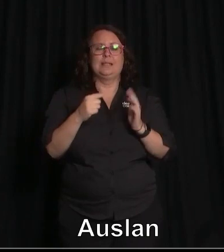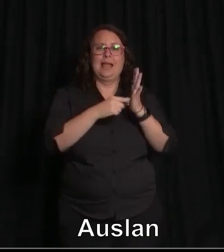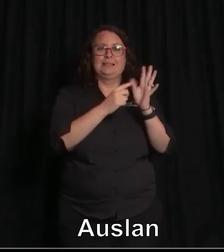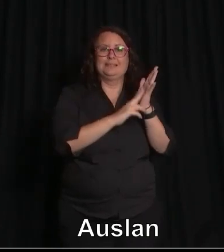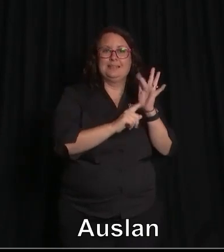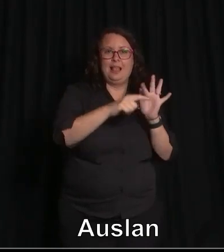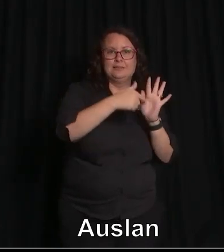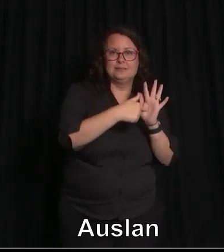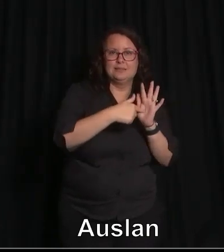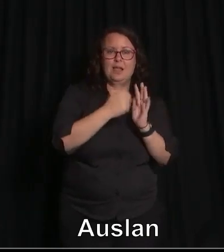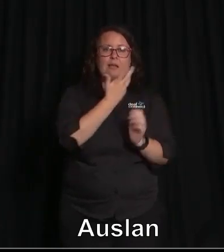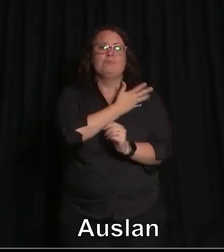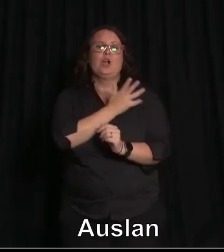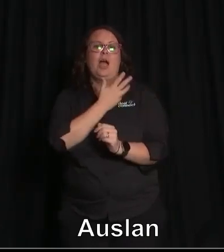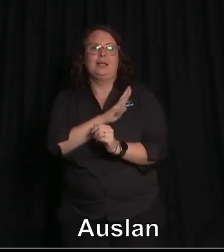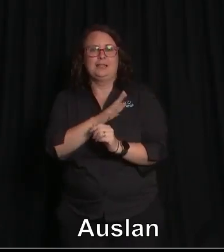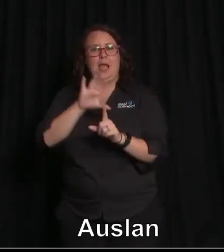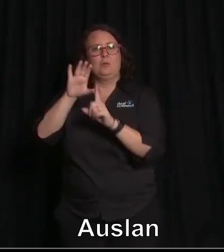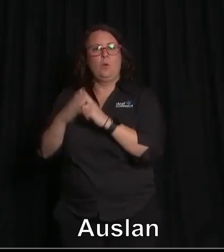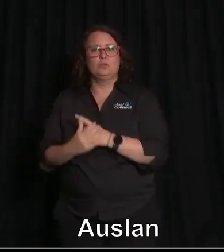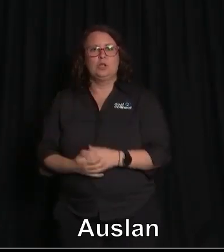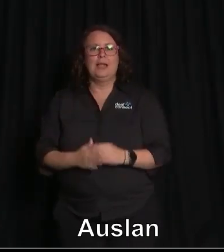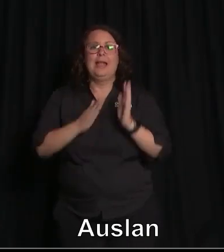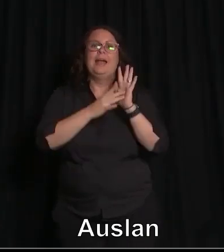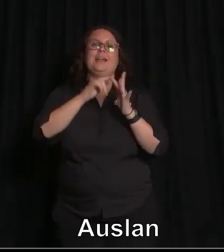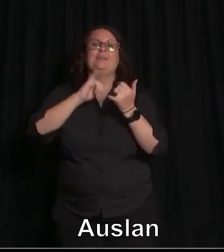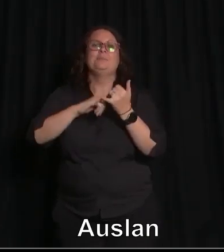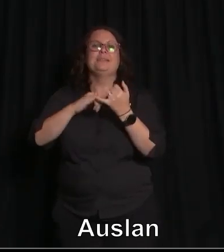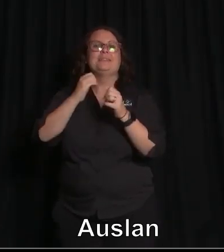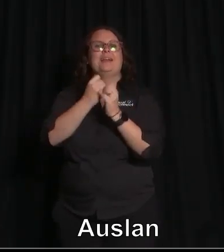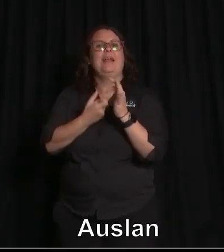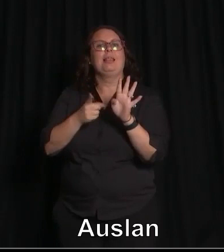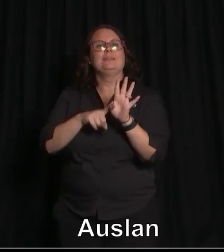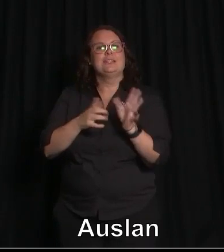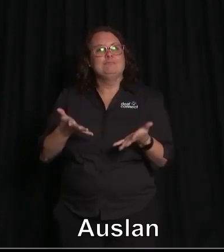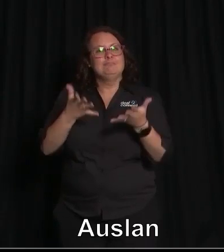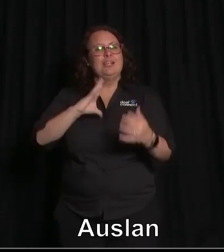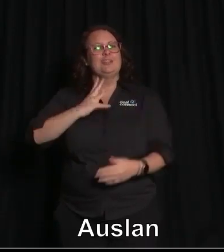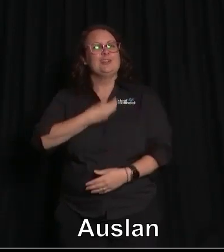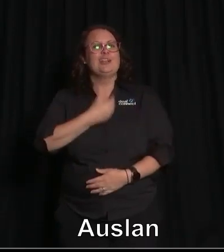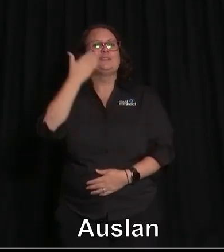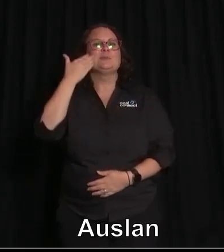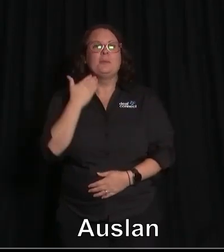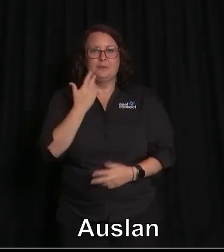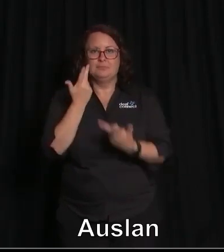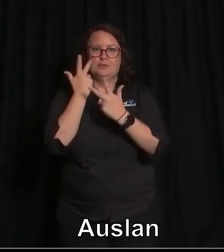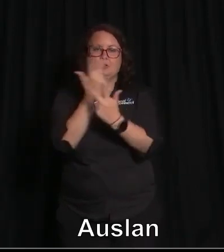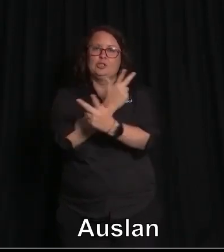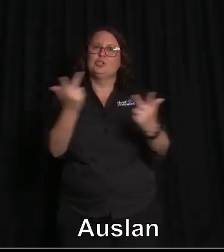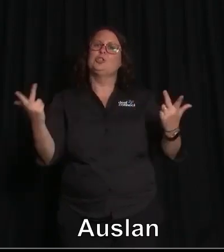culture, and that the Miss Galaxy enabled trans women and empowered them to break down stereotypes to